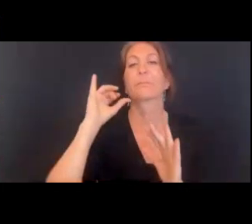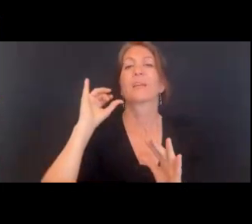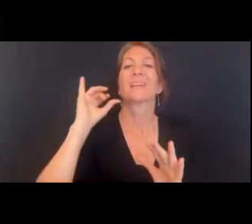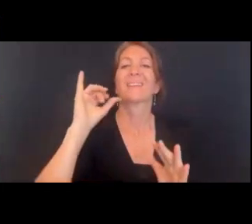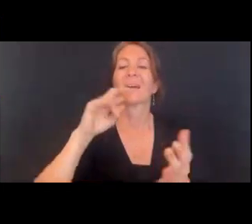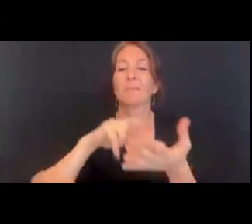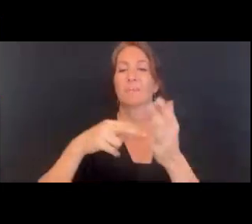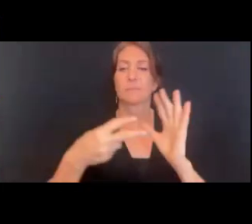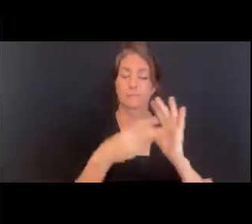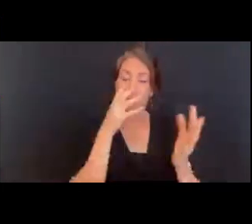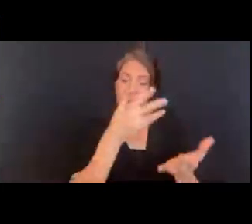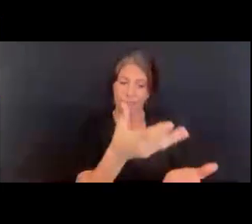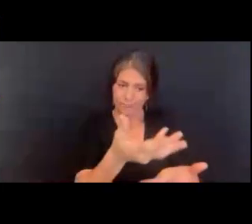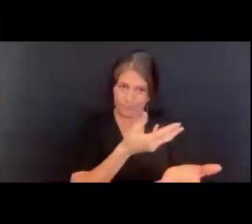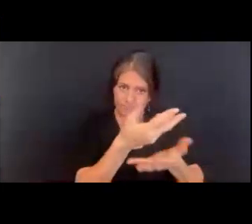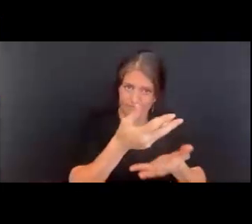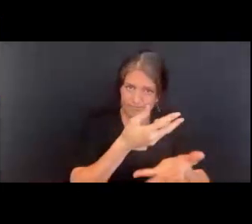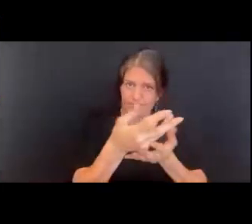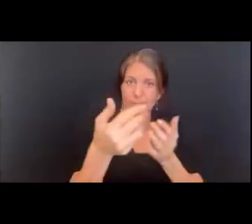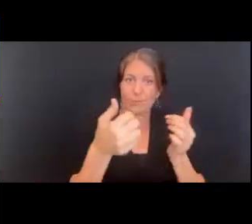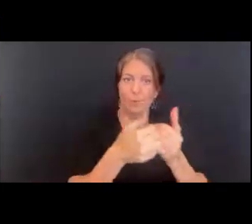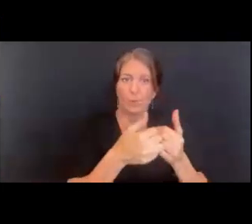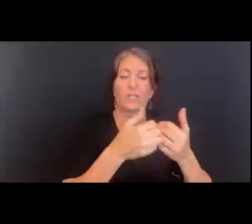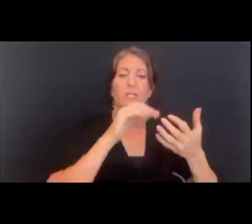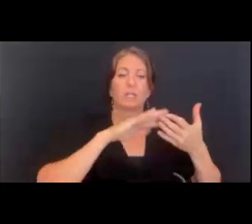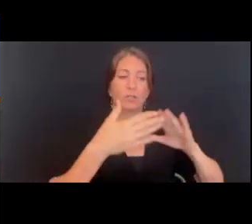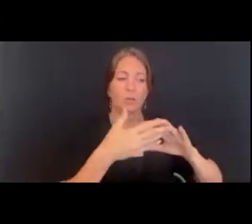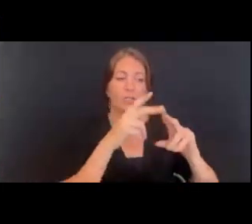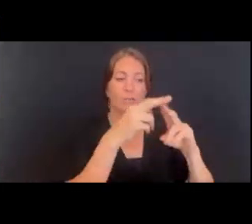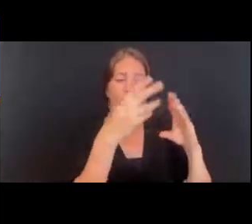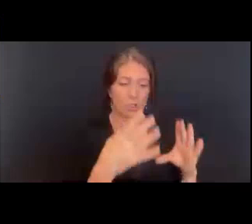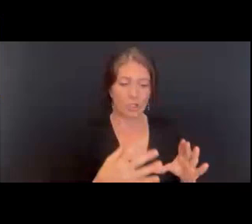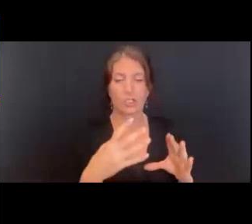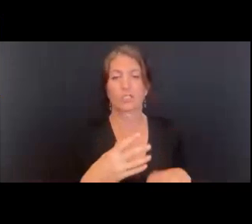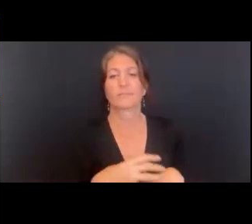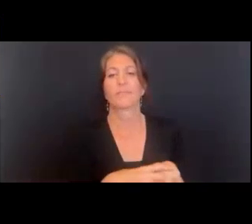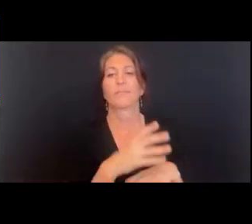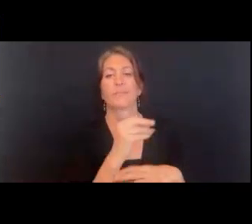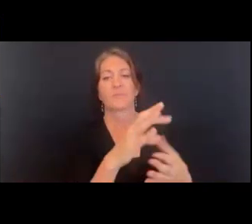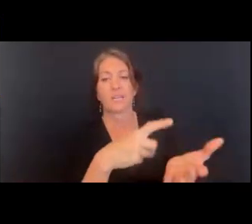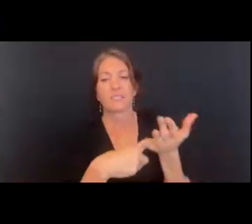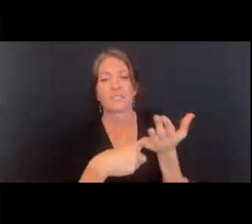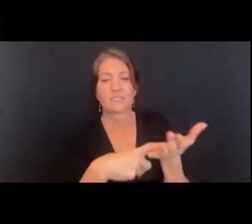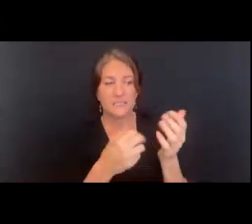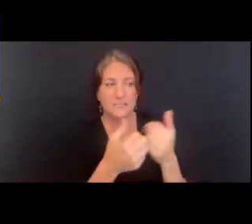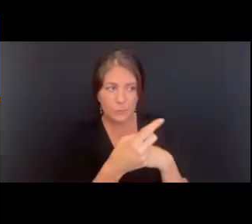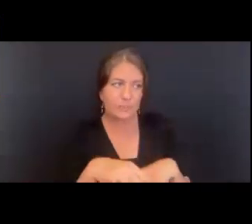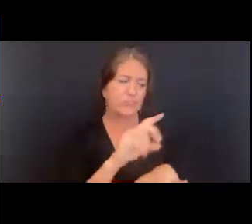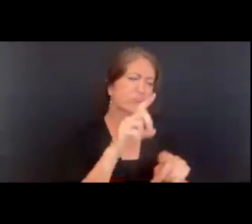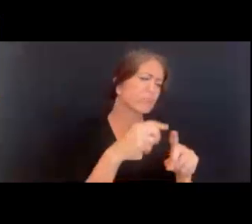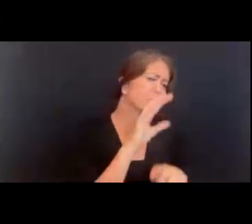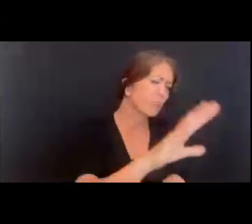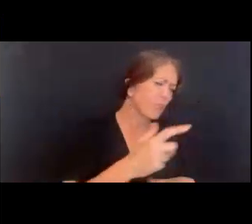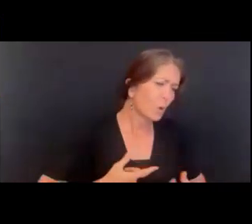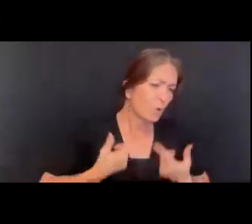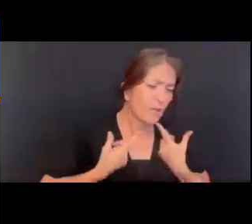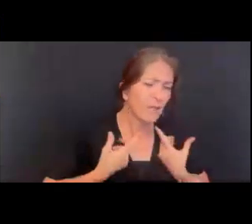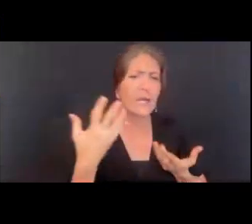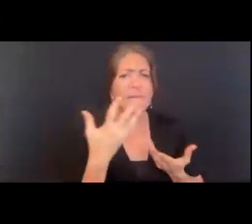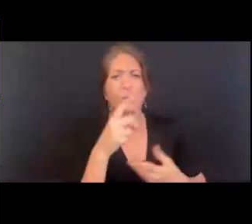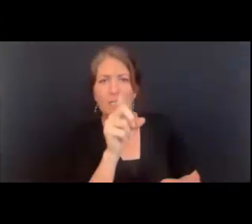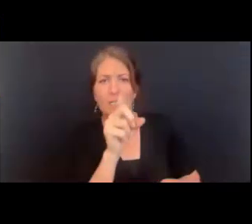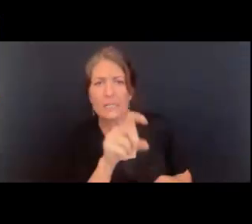with the community partner and the community member, whoever calls in, talking to them about their life, their care needs, what kind